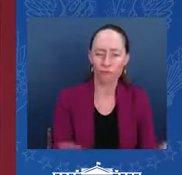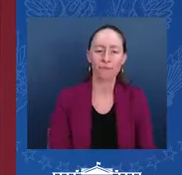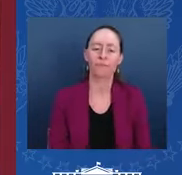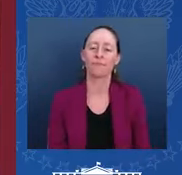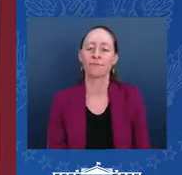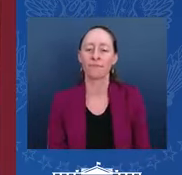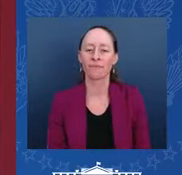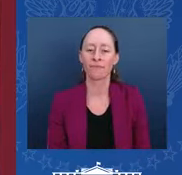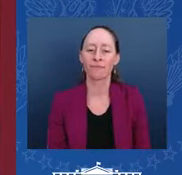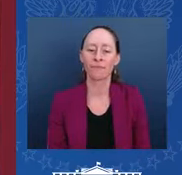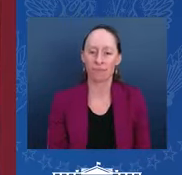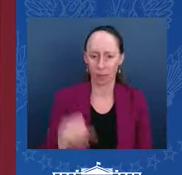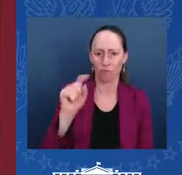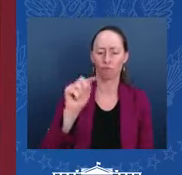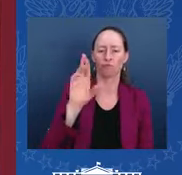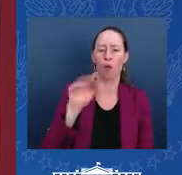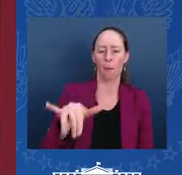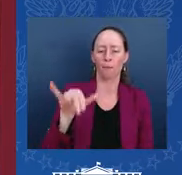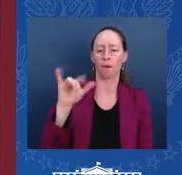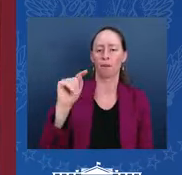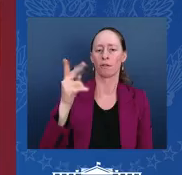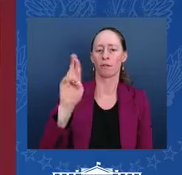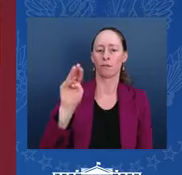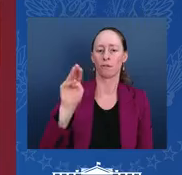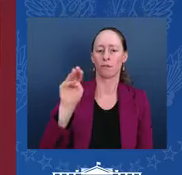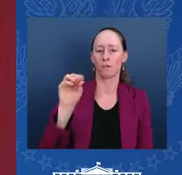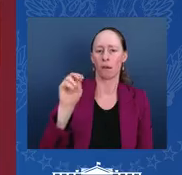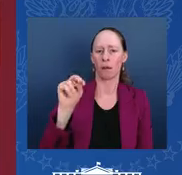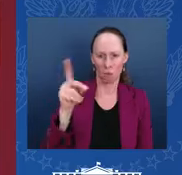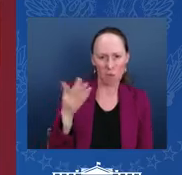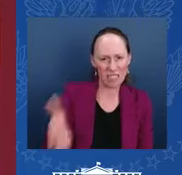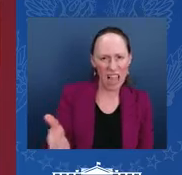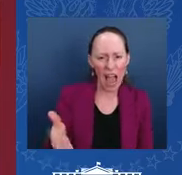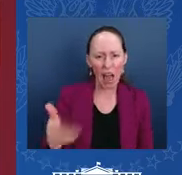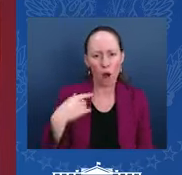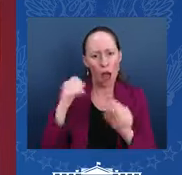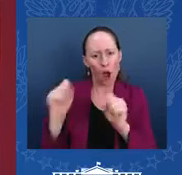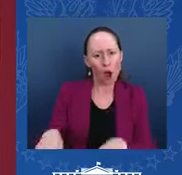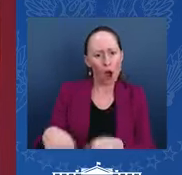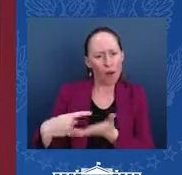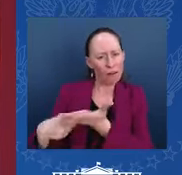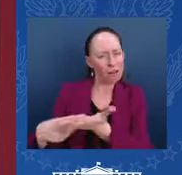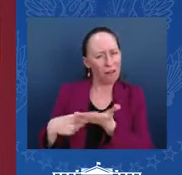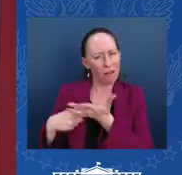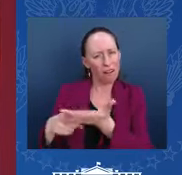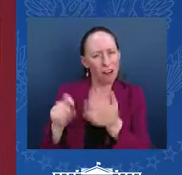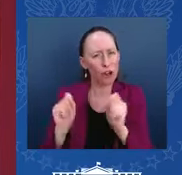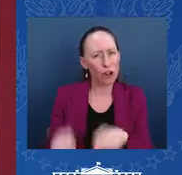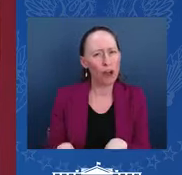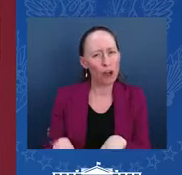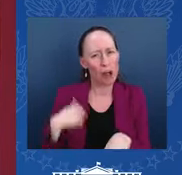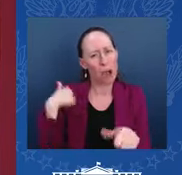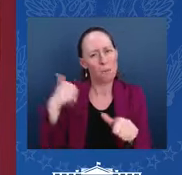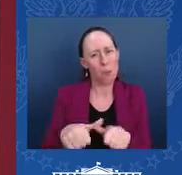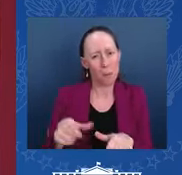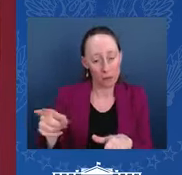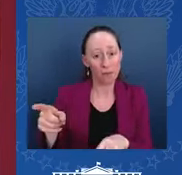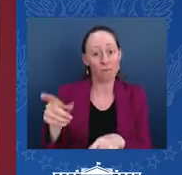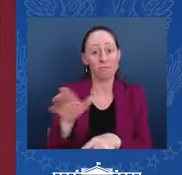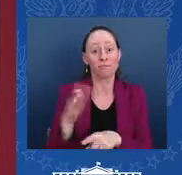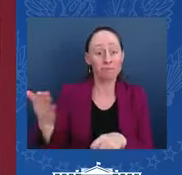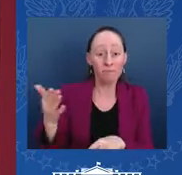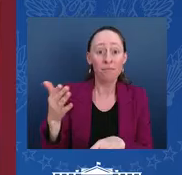change. After all those years served with Strom Thurmond on his deathbed, 100 years old, his wife called me